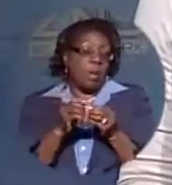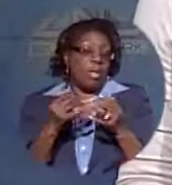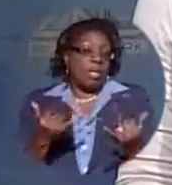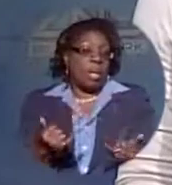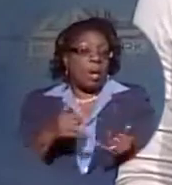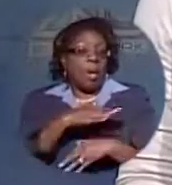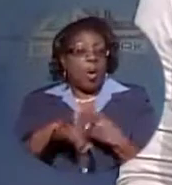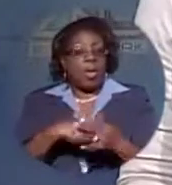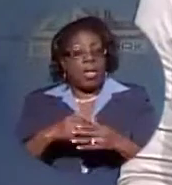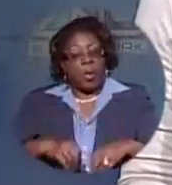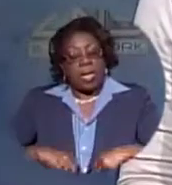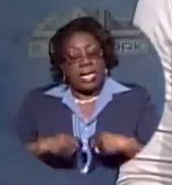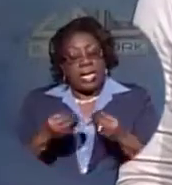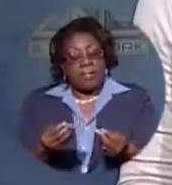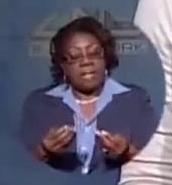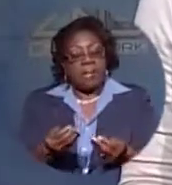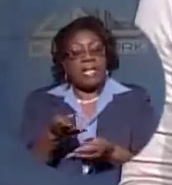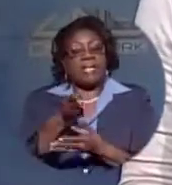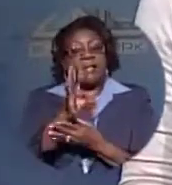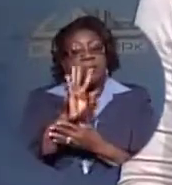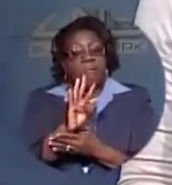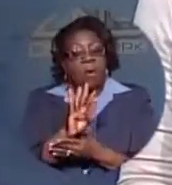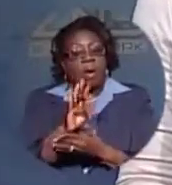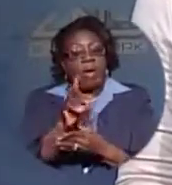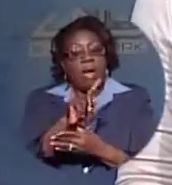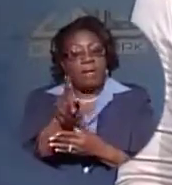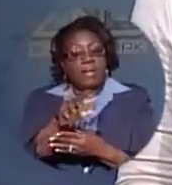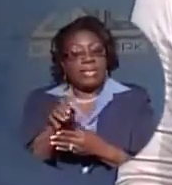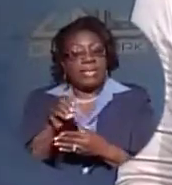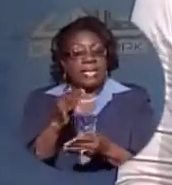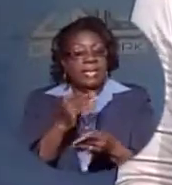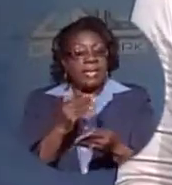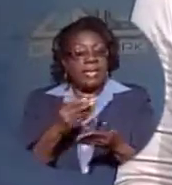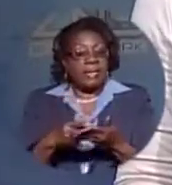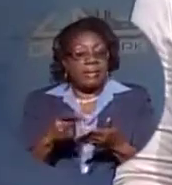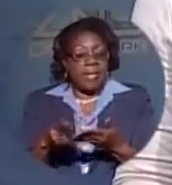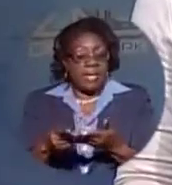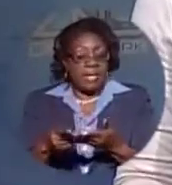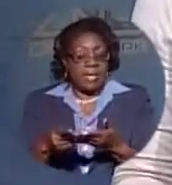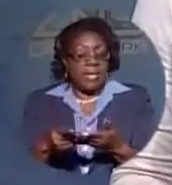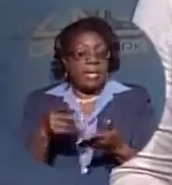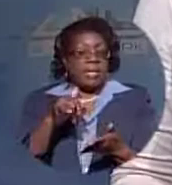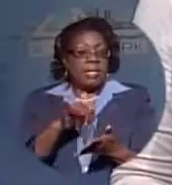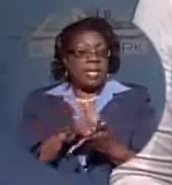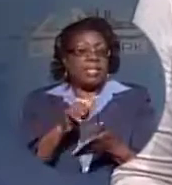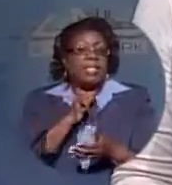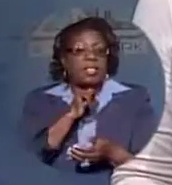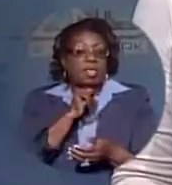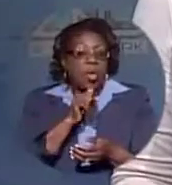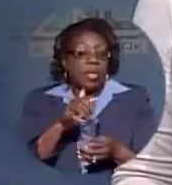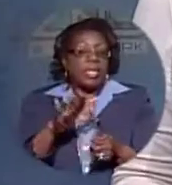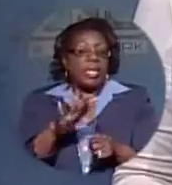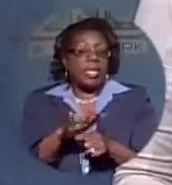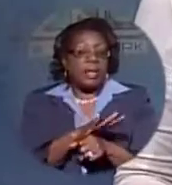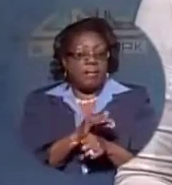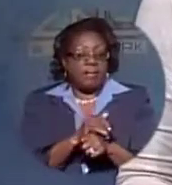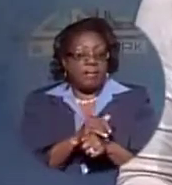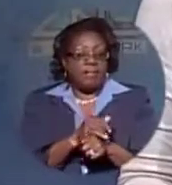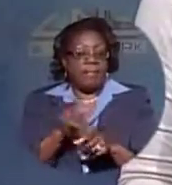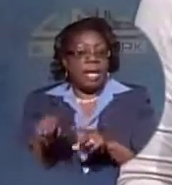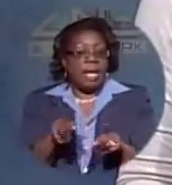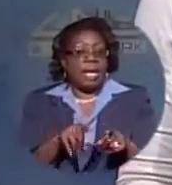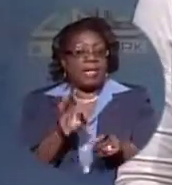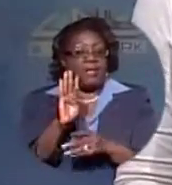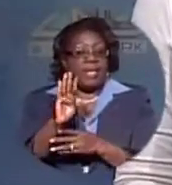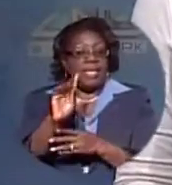4% increase and a 2% lump sum payment in the second and third years. Now they say the offer is unreasonable as BTC